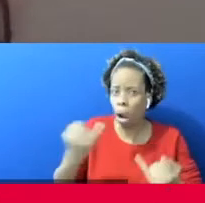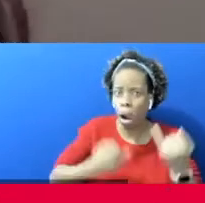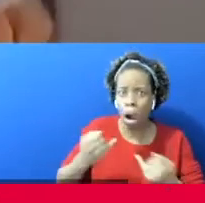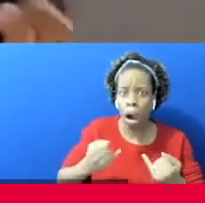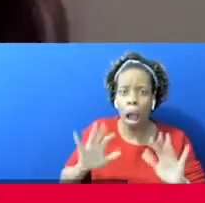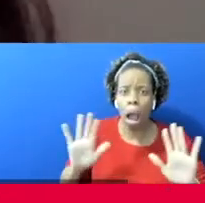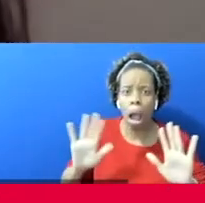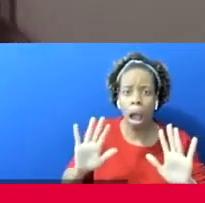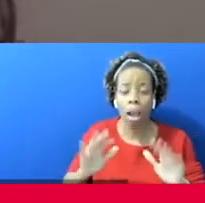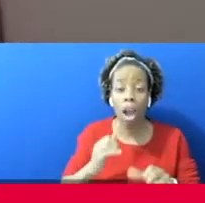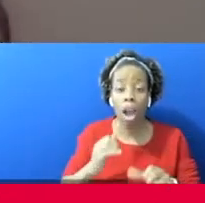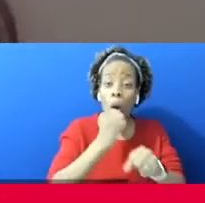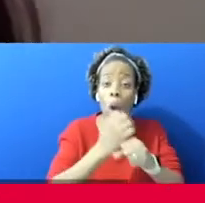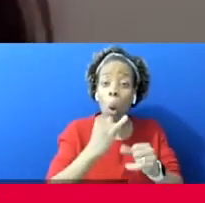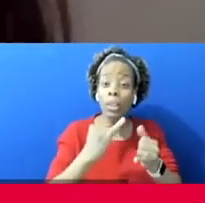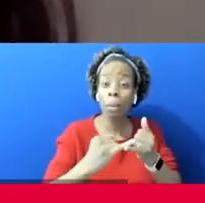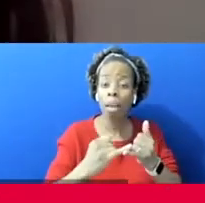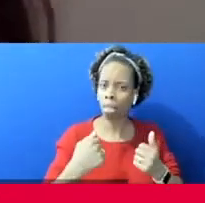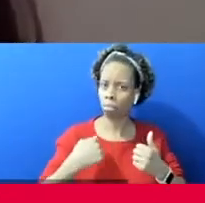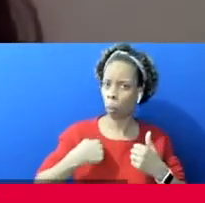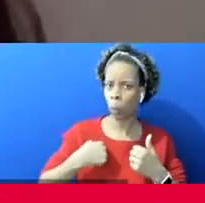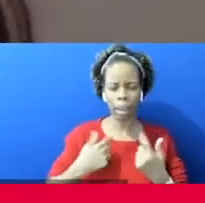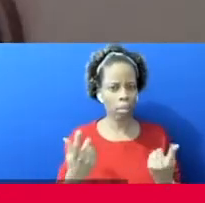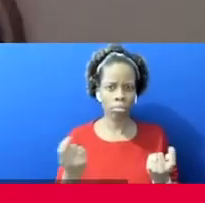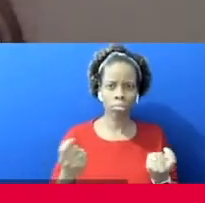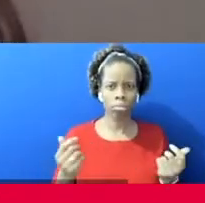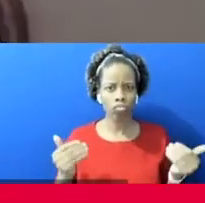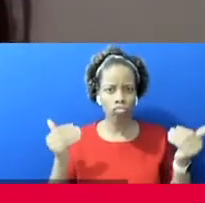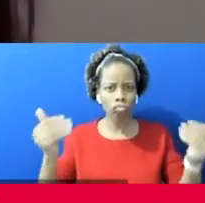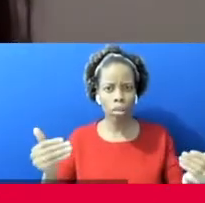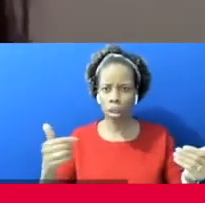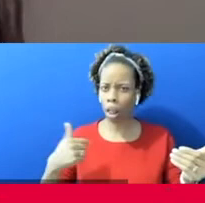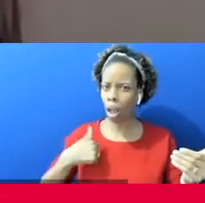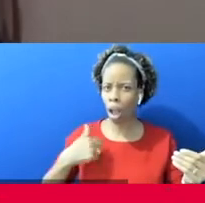on being a radical liberal university that's, you know, prime space of freedom of expression.